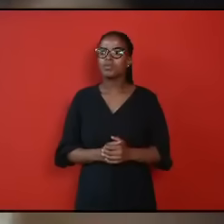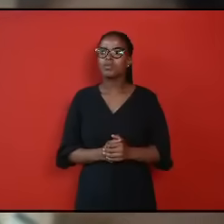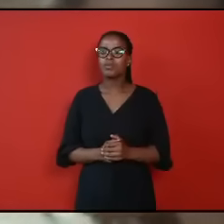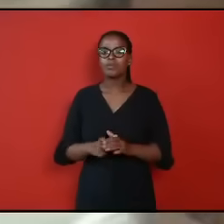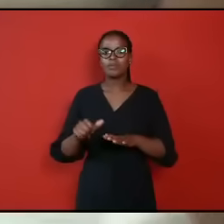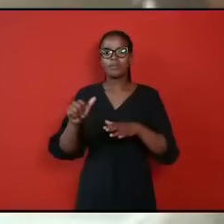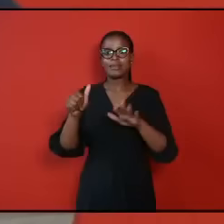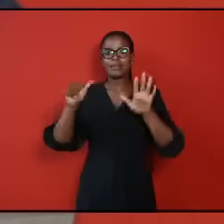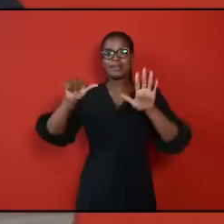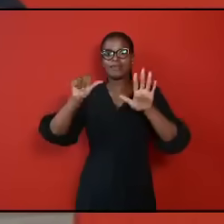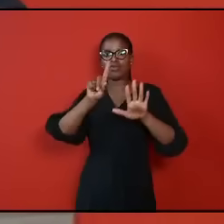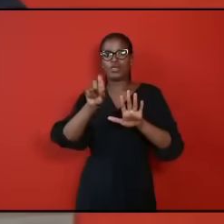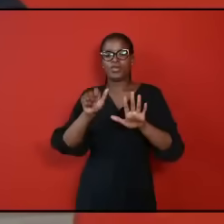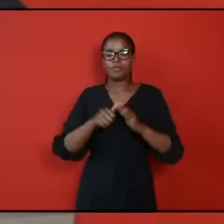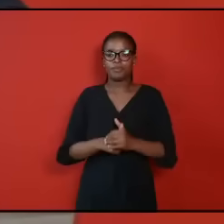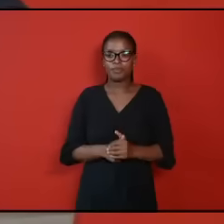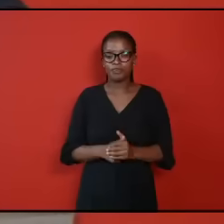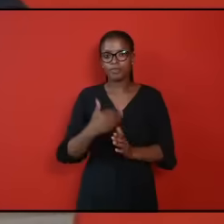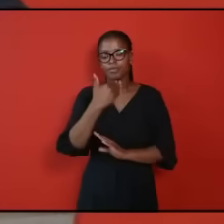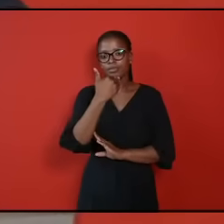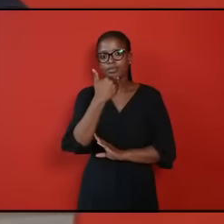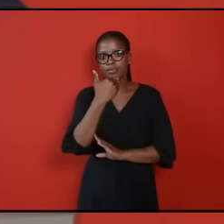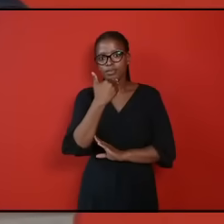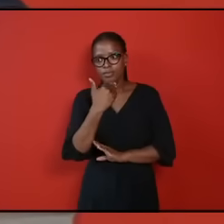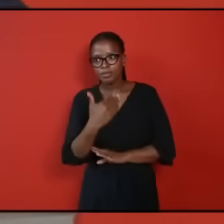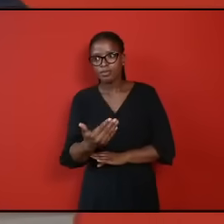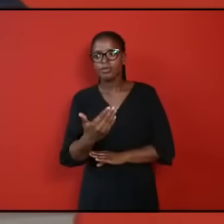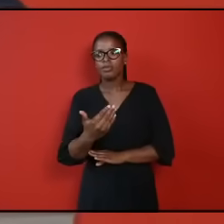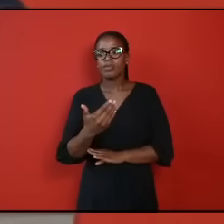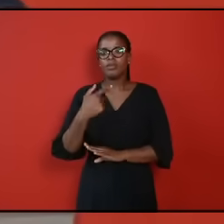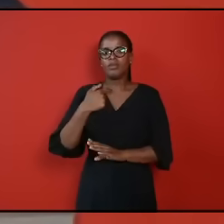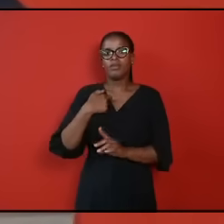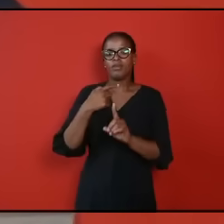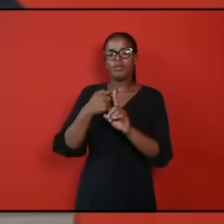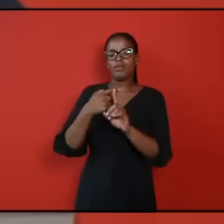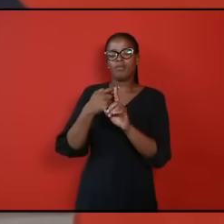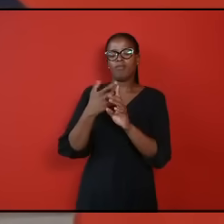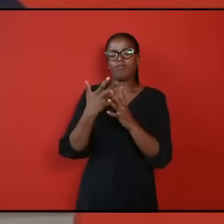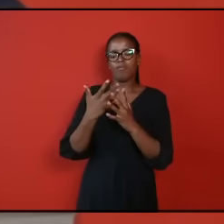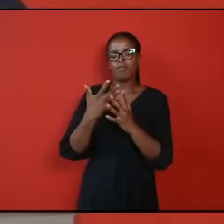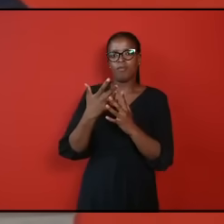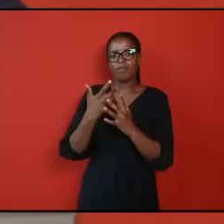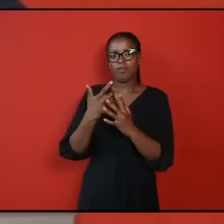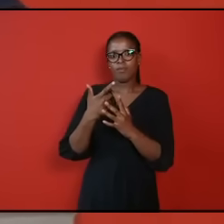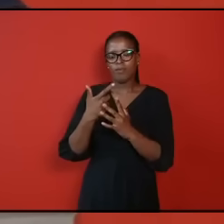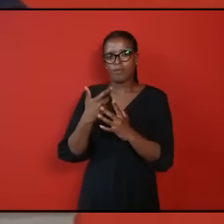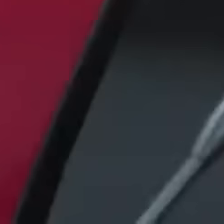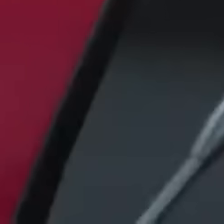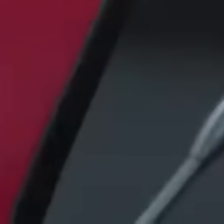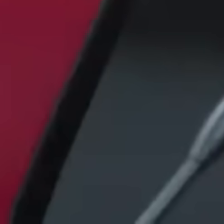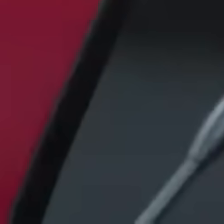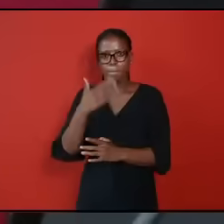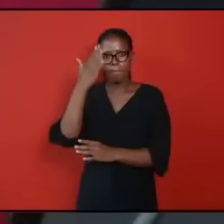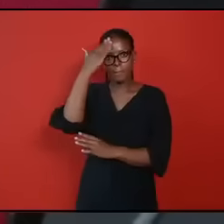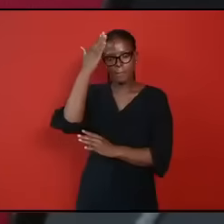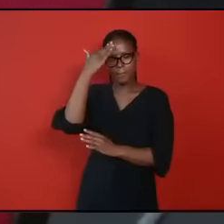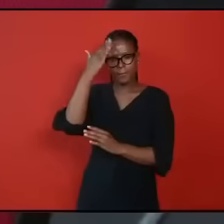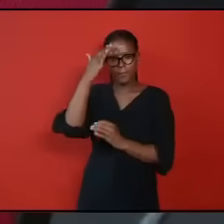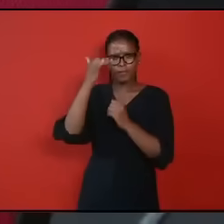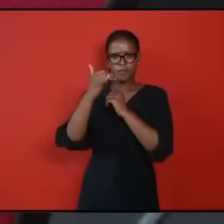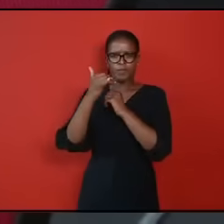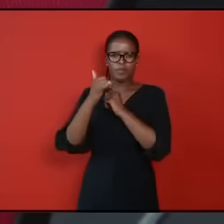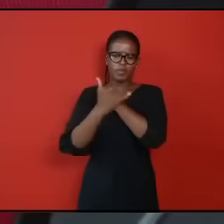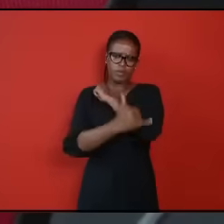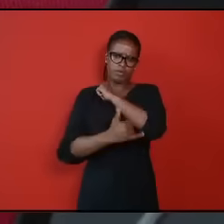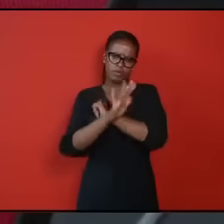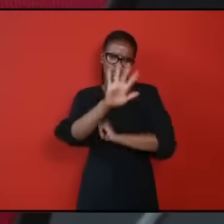Number 6, sorry about that. Thank you, Silva again from UFM. You mentioned that South Africa must boycott the 2026